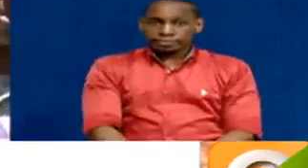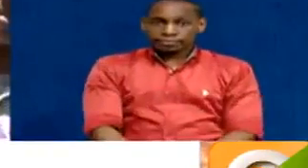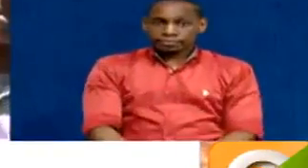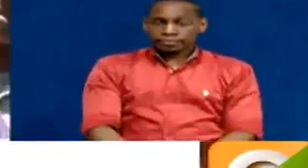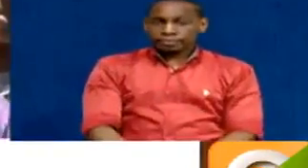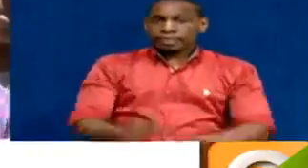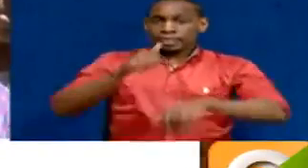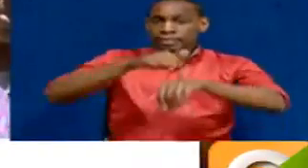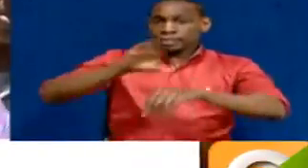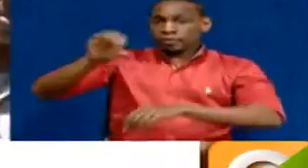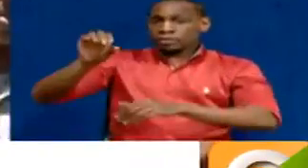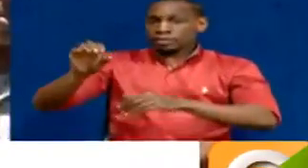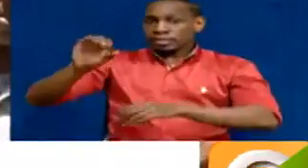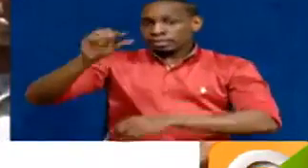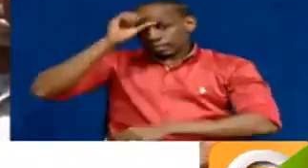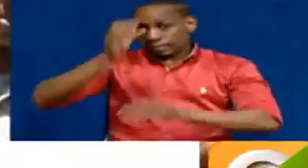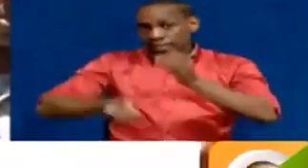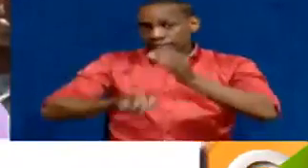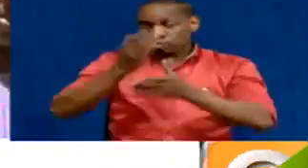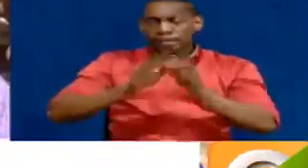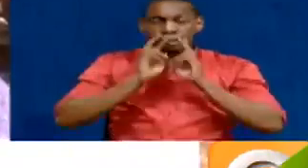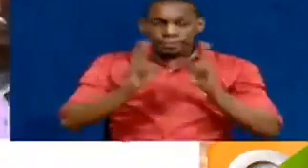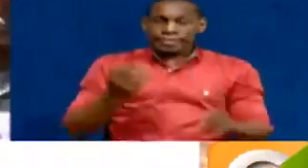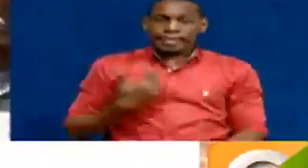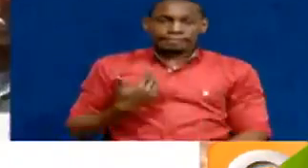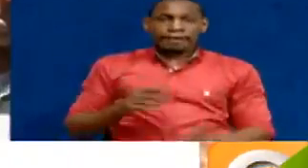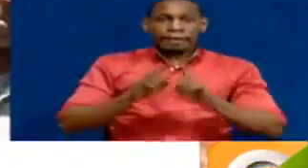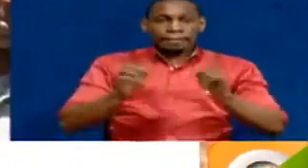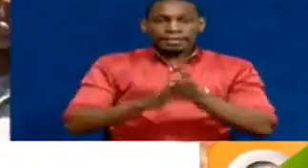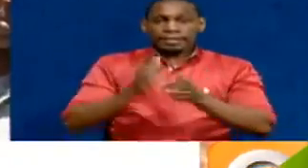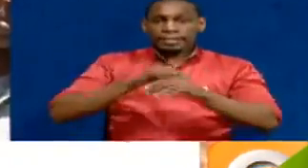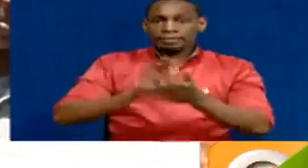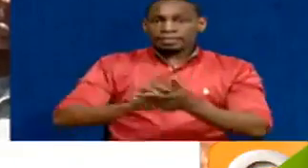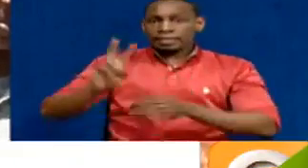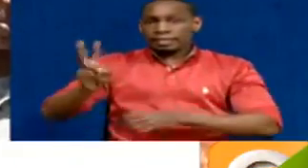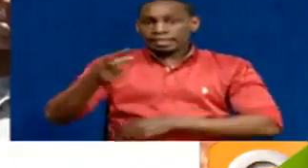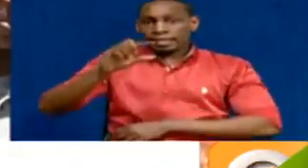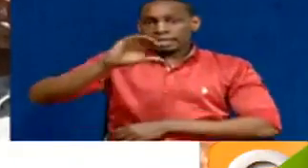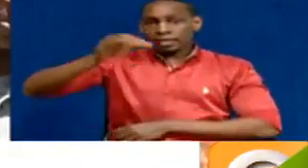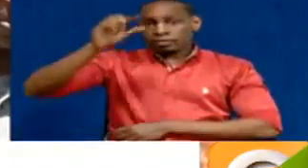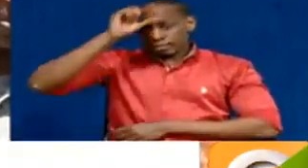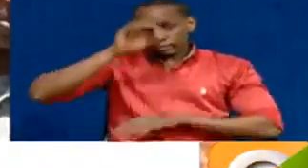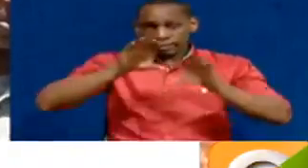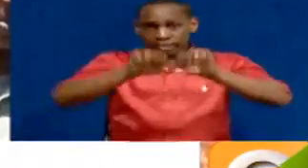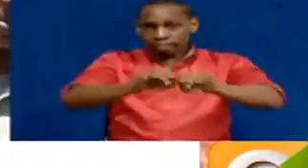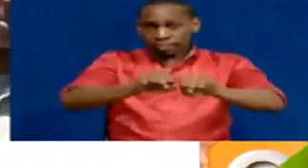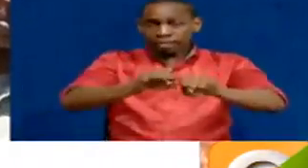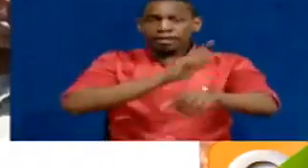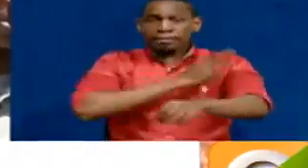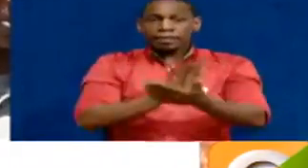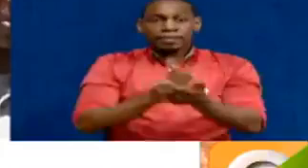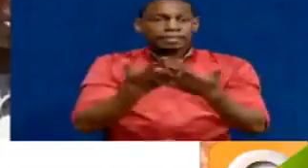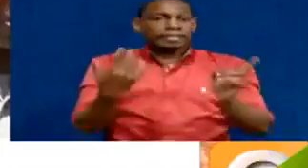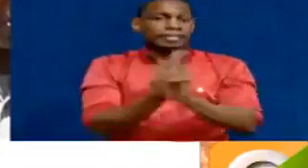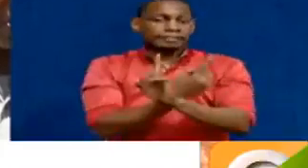When the county government was established, there was peace. But after the second county government came in, things have